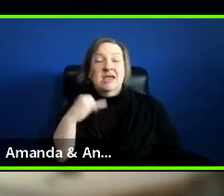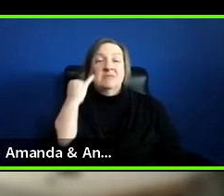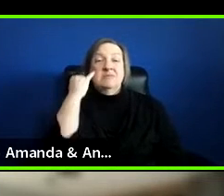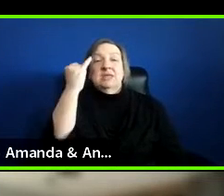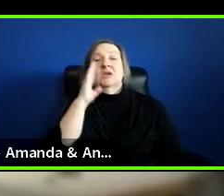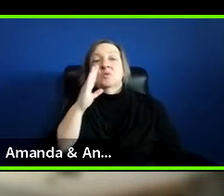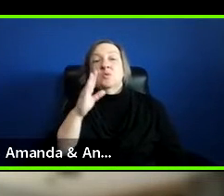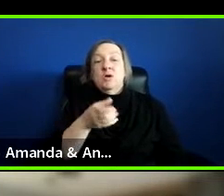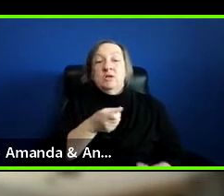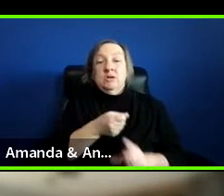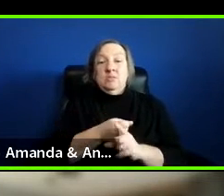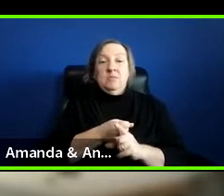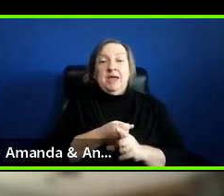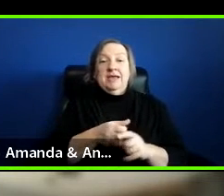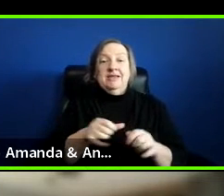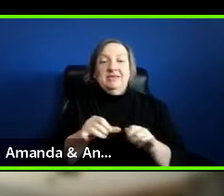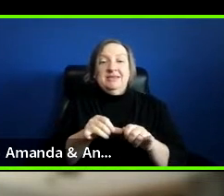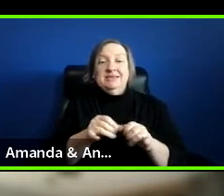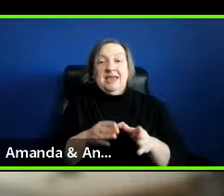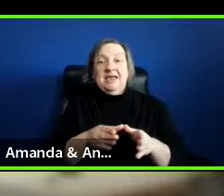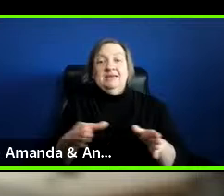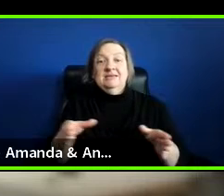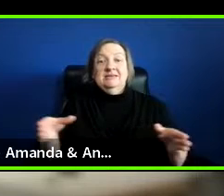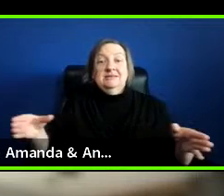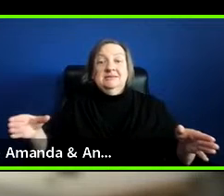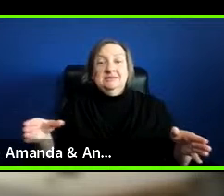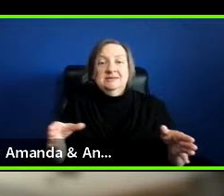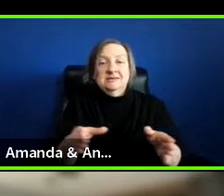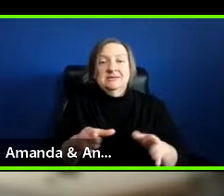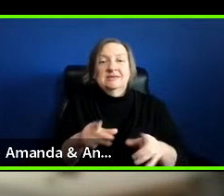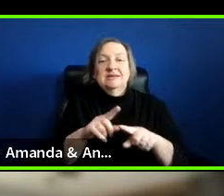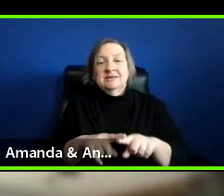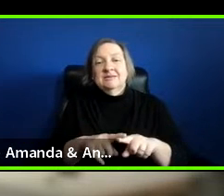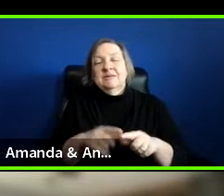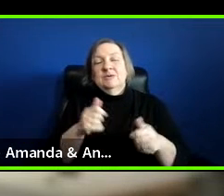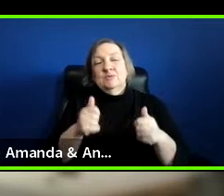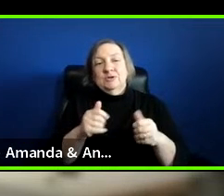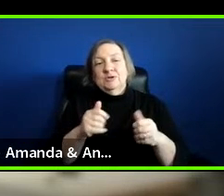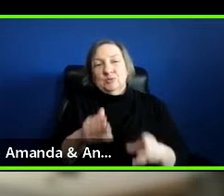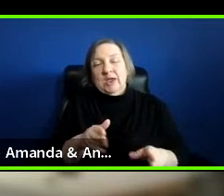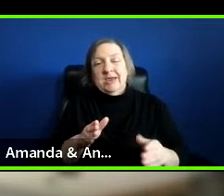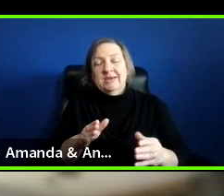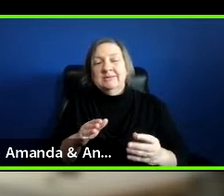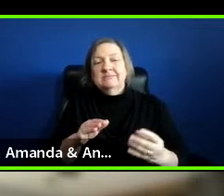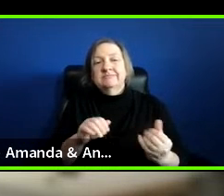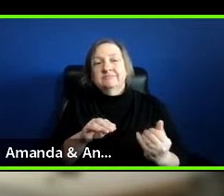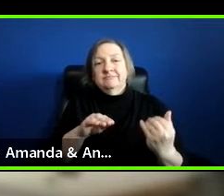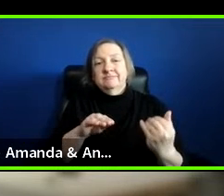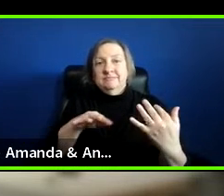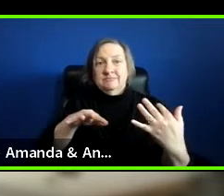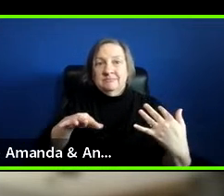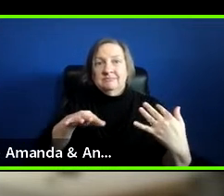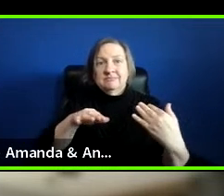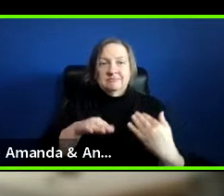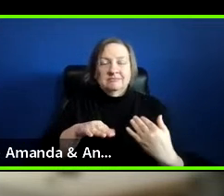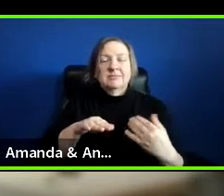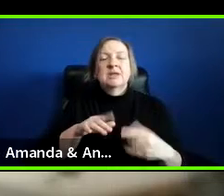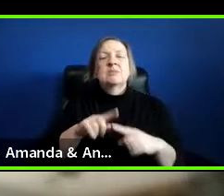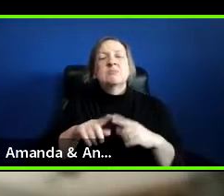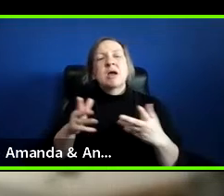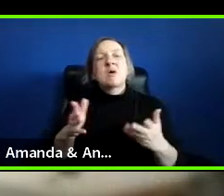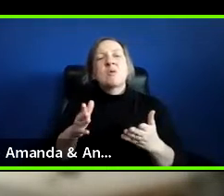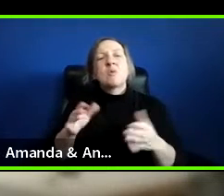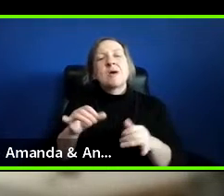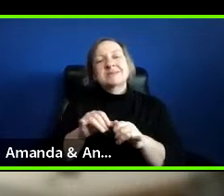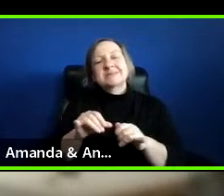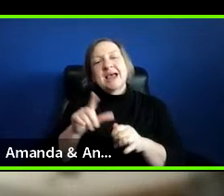the width of the bridge depending on which direction you go. But, yes. But part of my question is, what width of